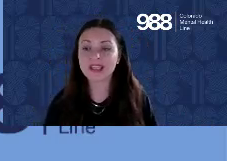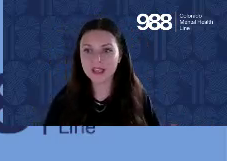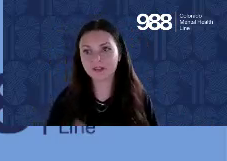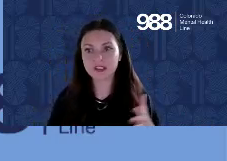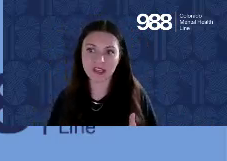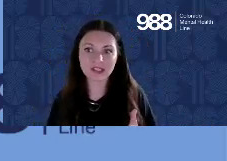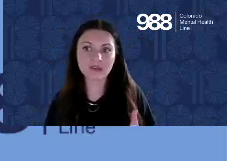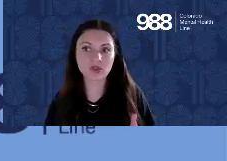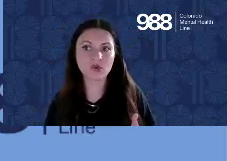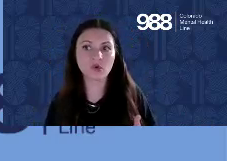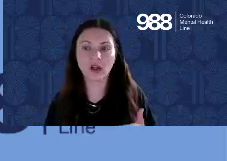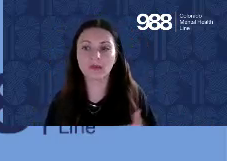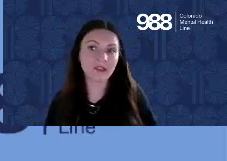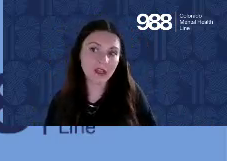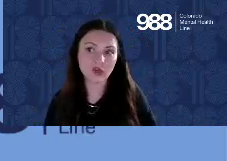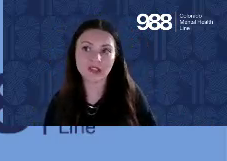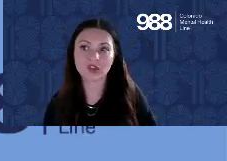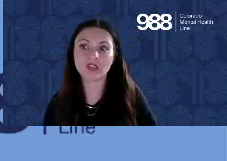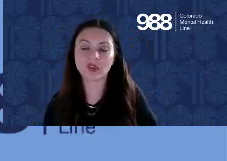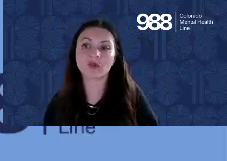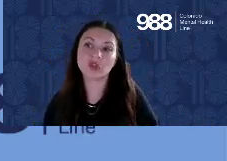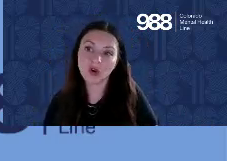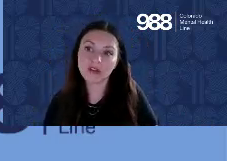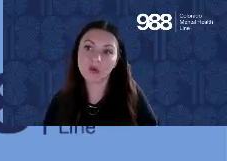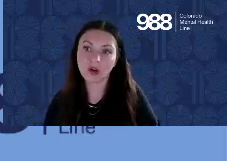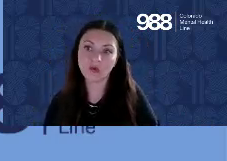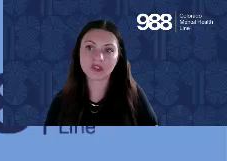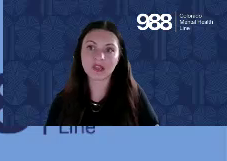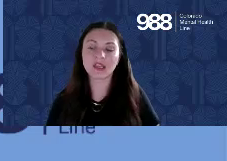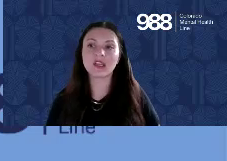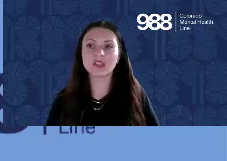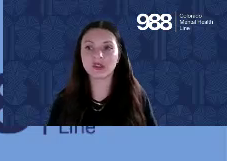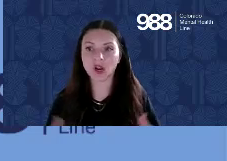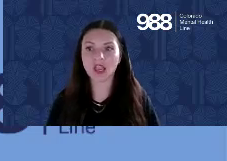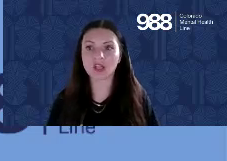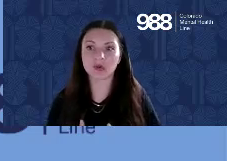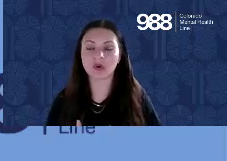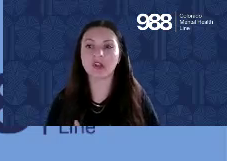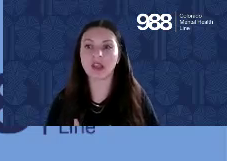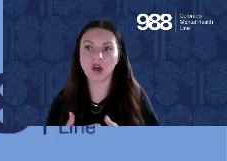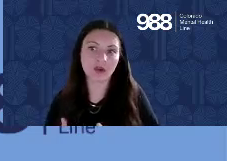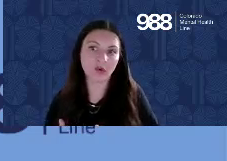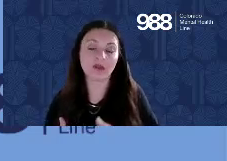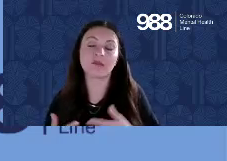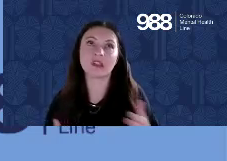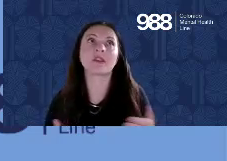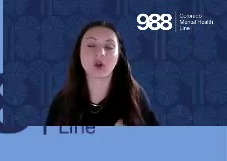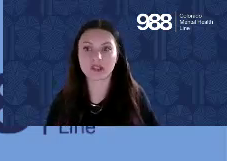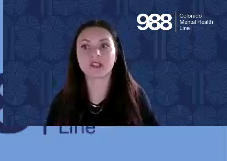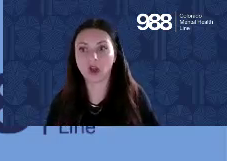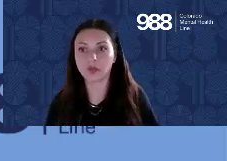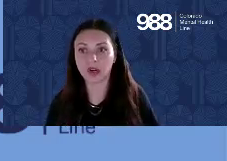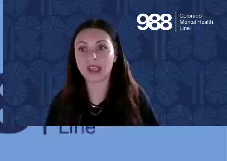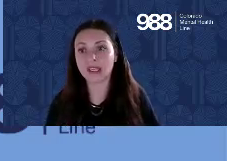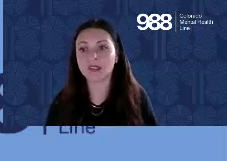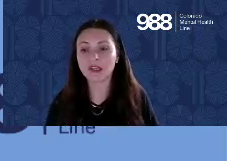prioritize staff incentives to make that transition. So the majority of the workforce that Solari has recruited and is in the